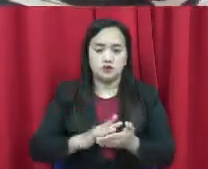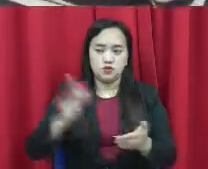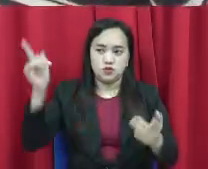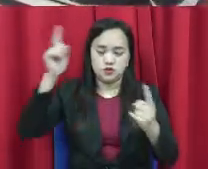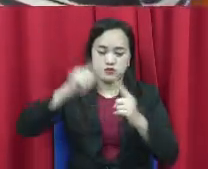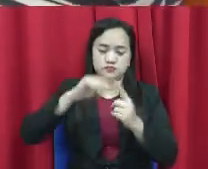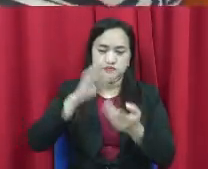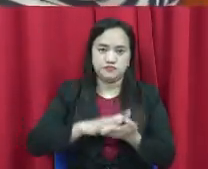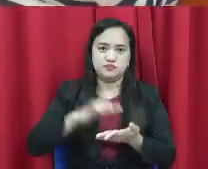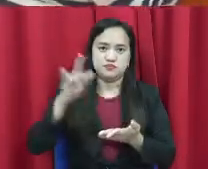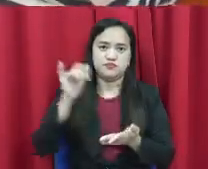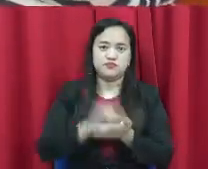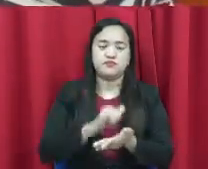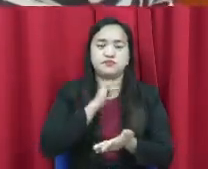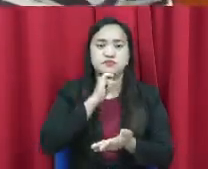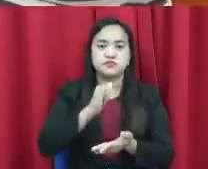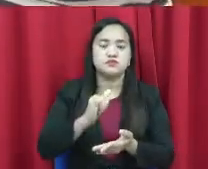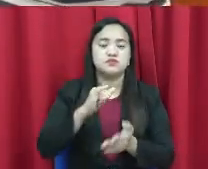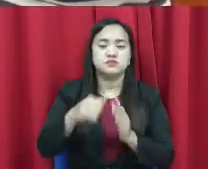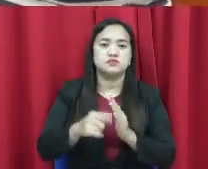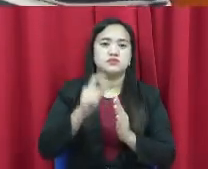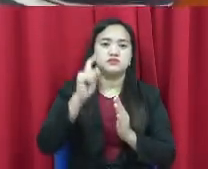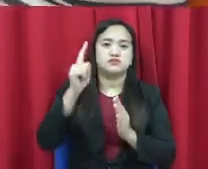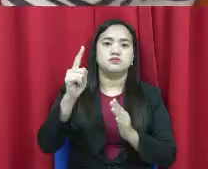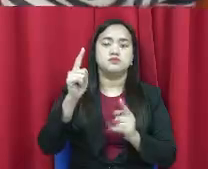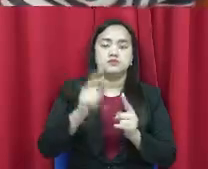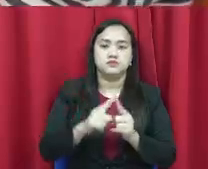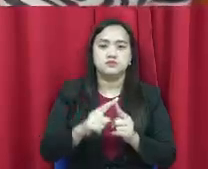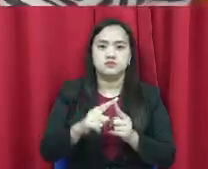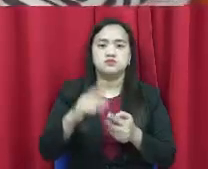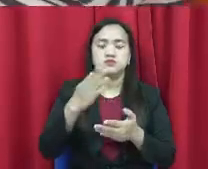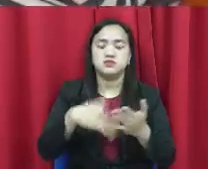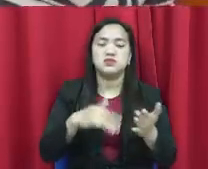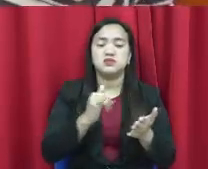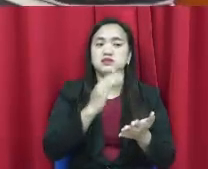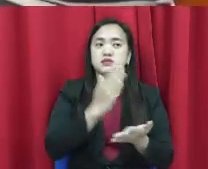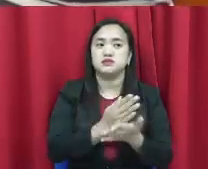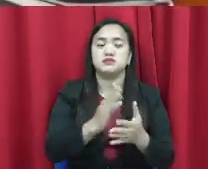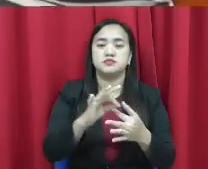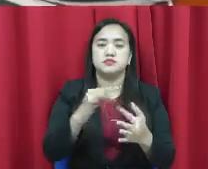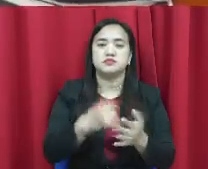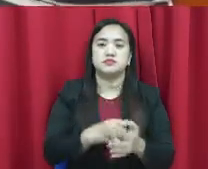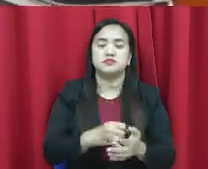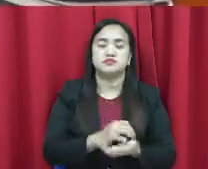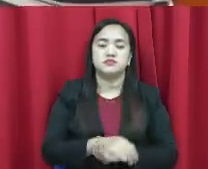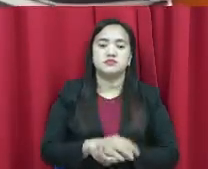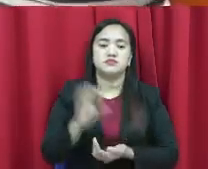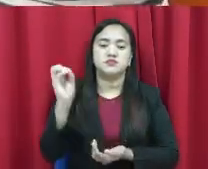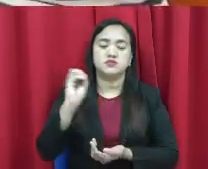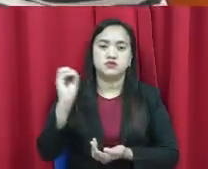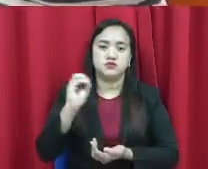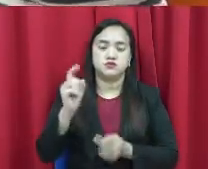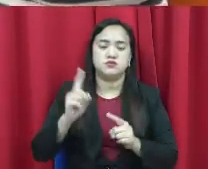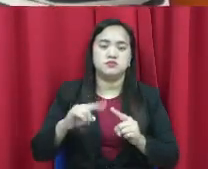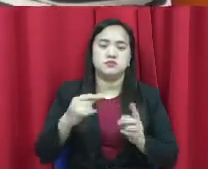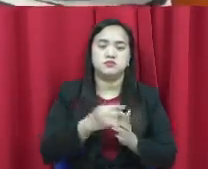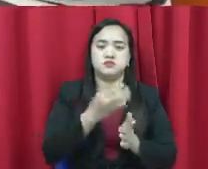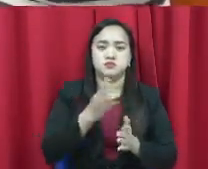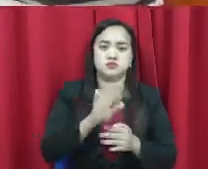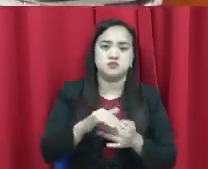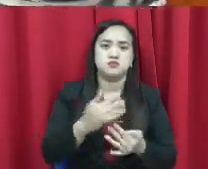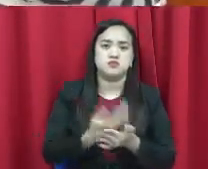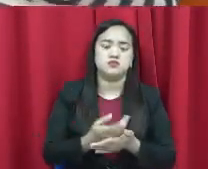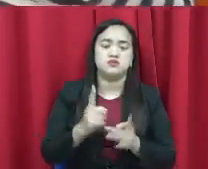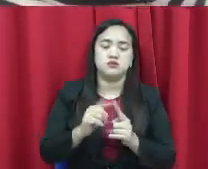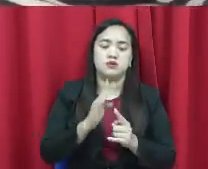tayo hindi tayo nag stagnate sa one one point okay na tayo ganyan na ito na hindi you are there to become